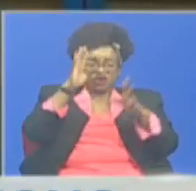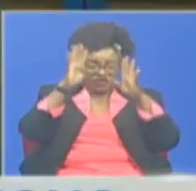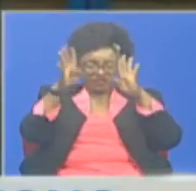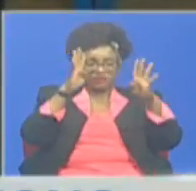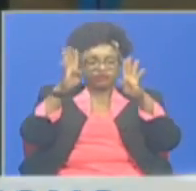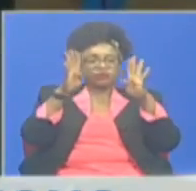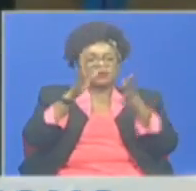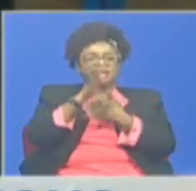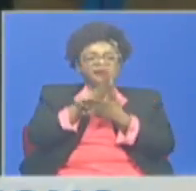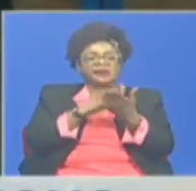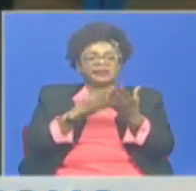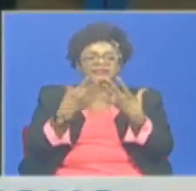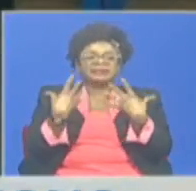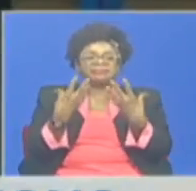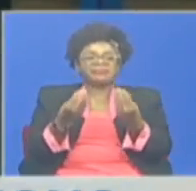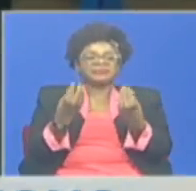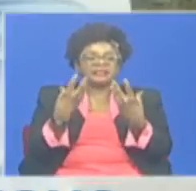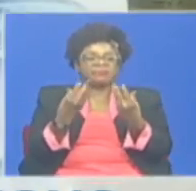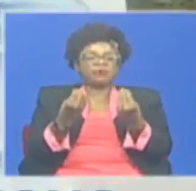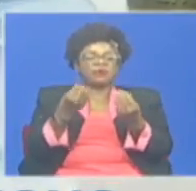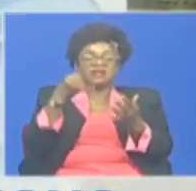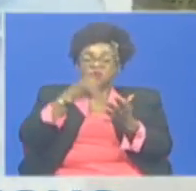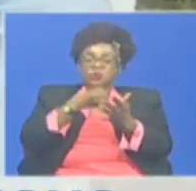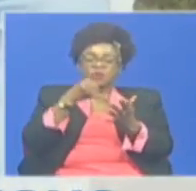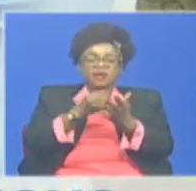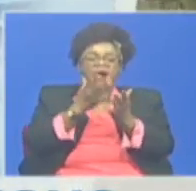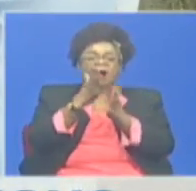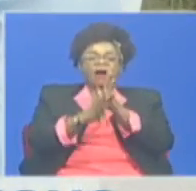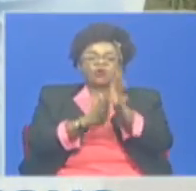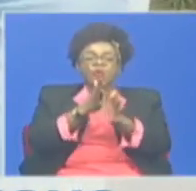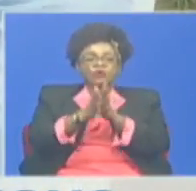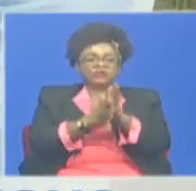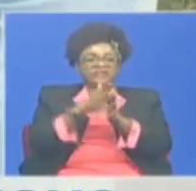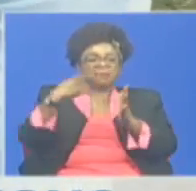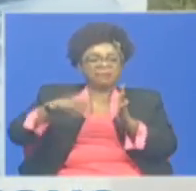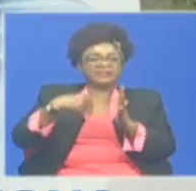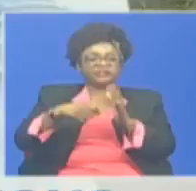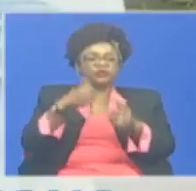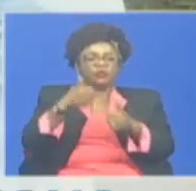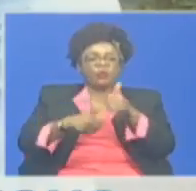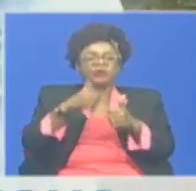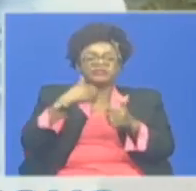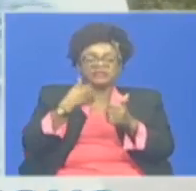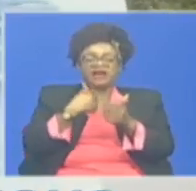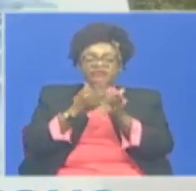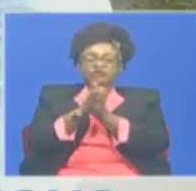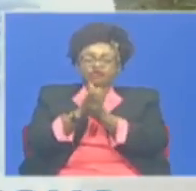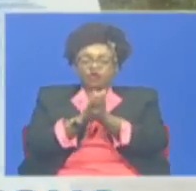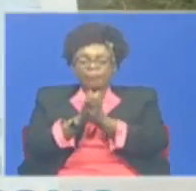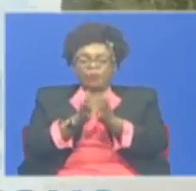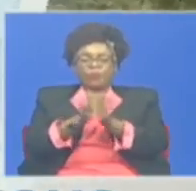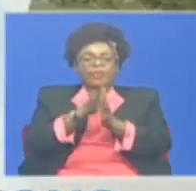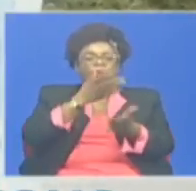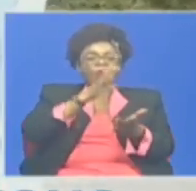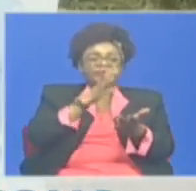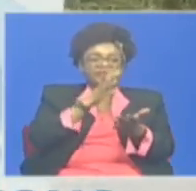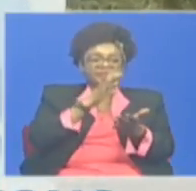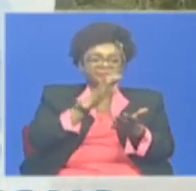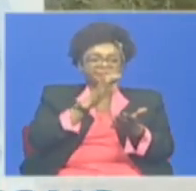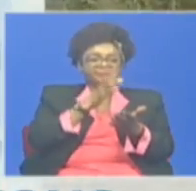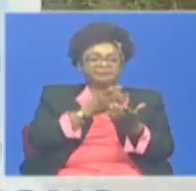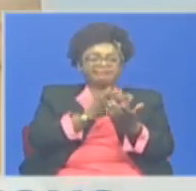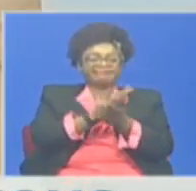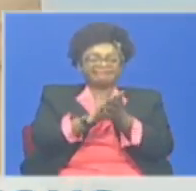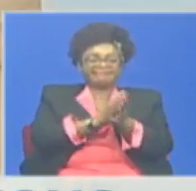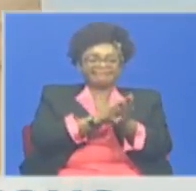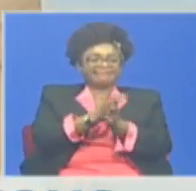some simple ones, including this automatic hand-washing machine which dispenses liquid soap followed by water, could go